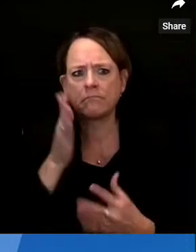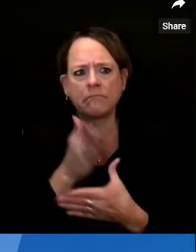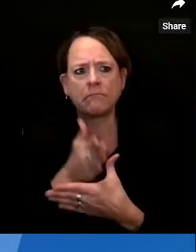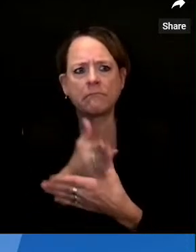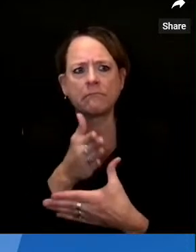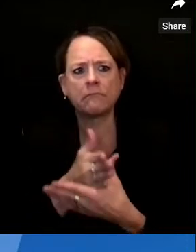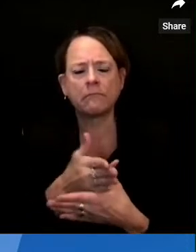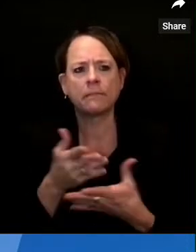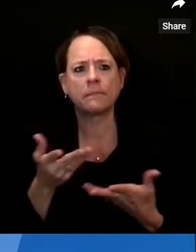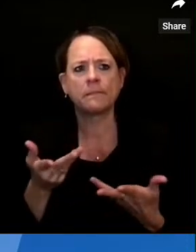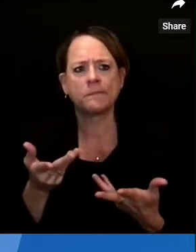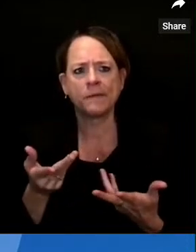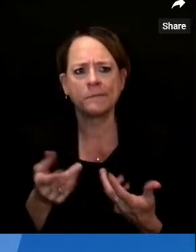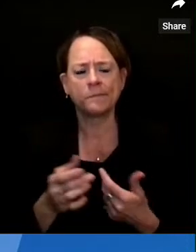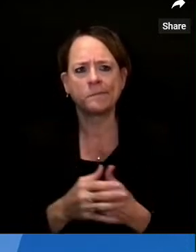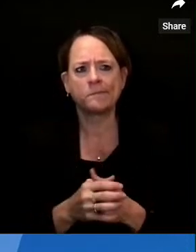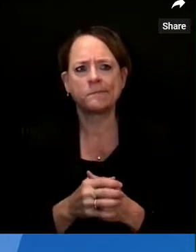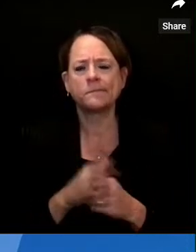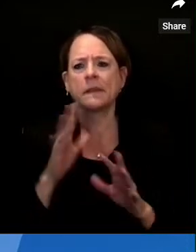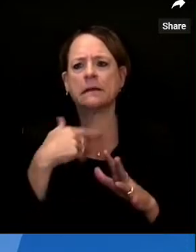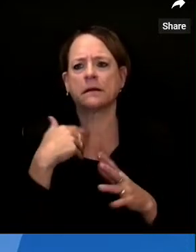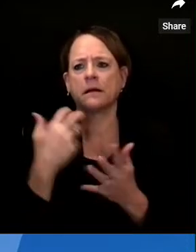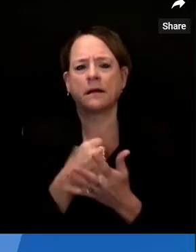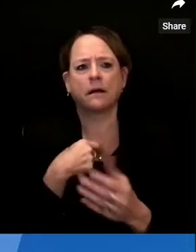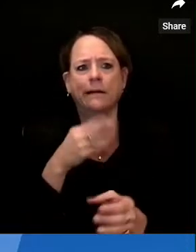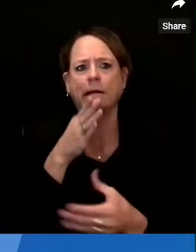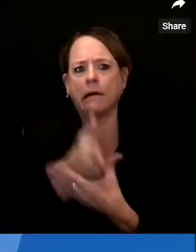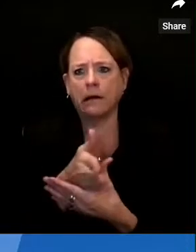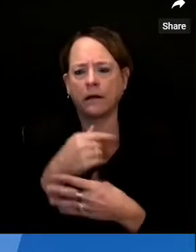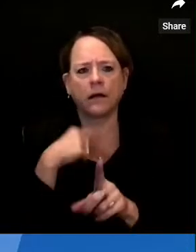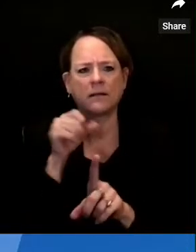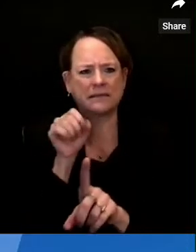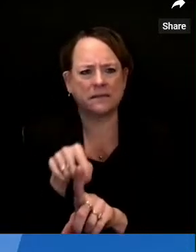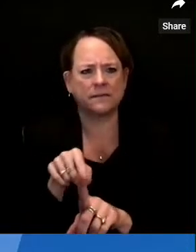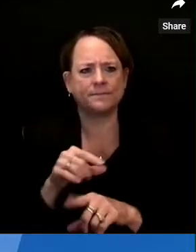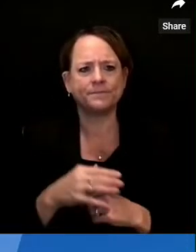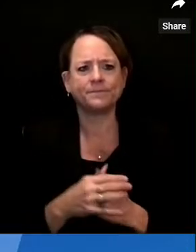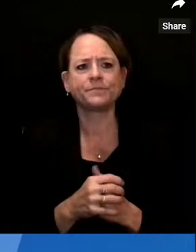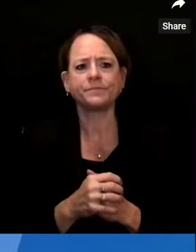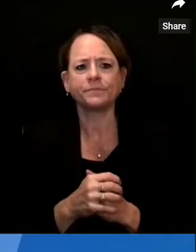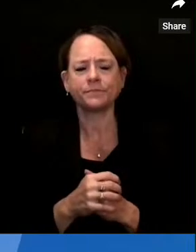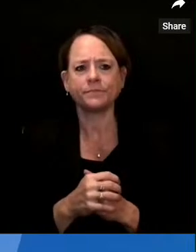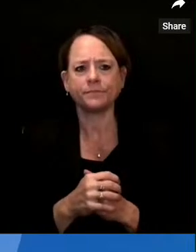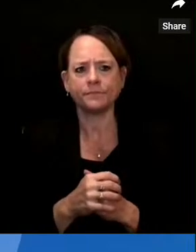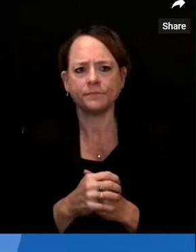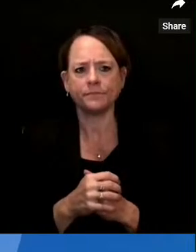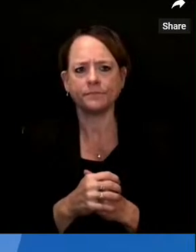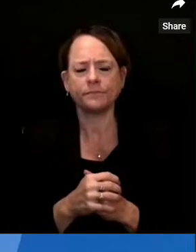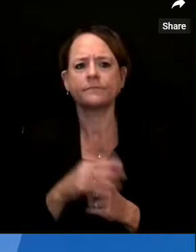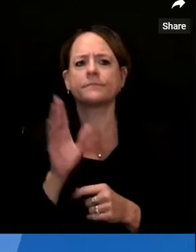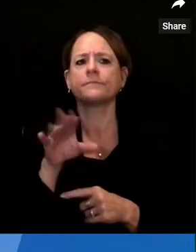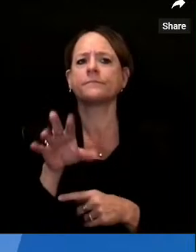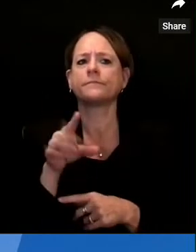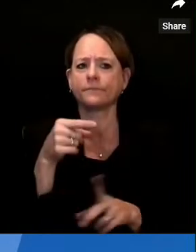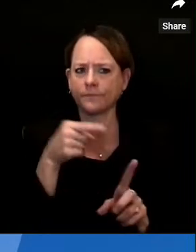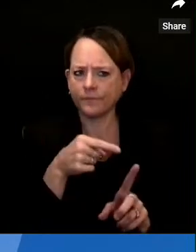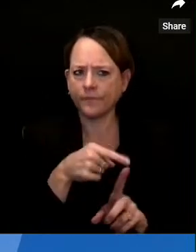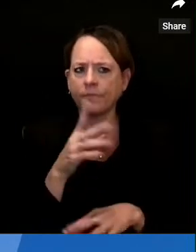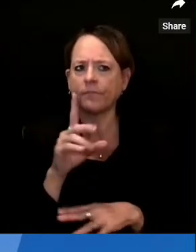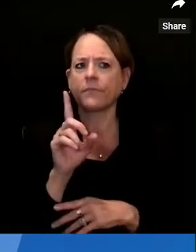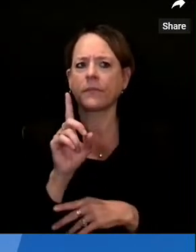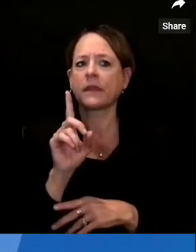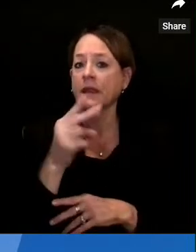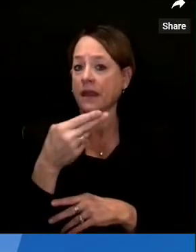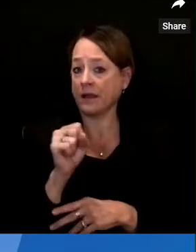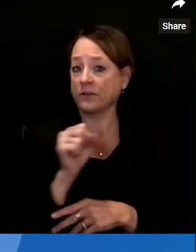Really quickly, our understanding is that many DHS staff who had been working remotely were required to return to the office yesterday. And we've heard from